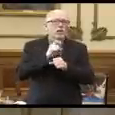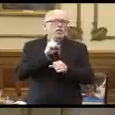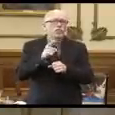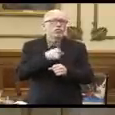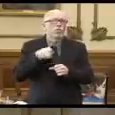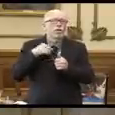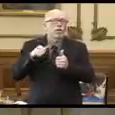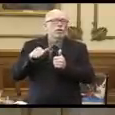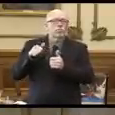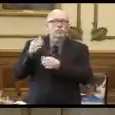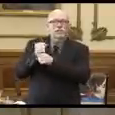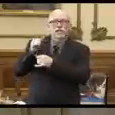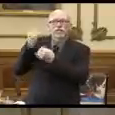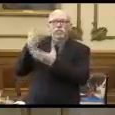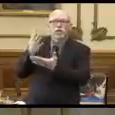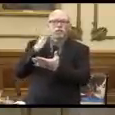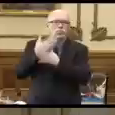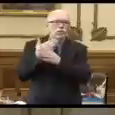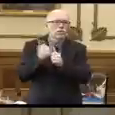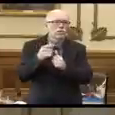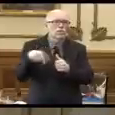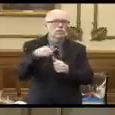able to get that information.